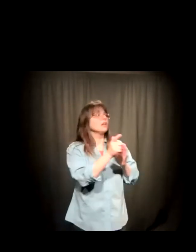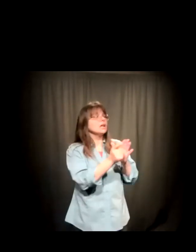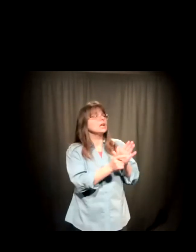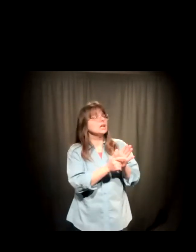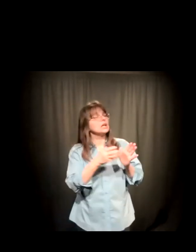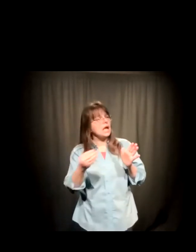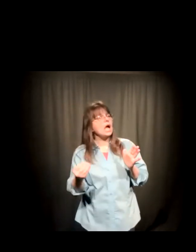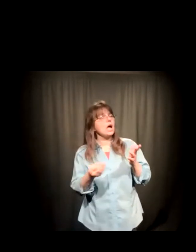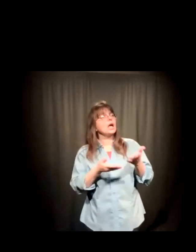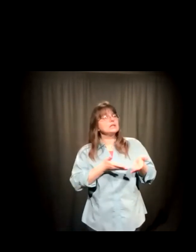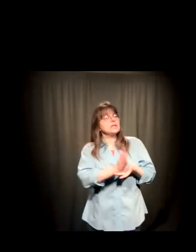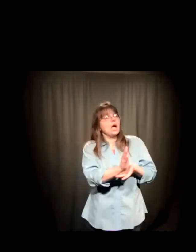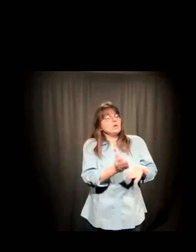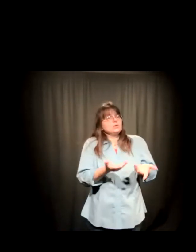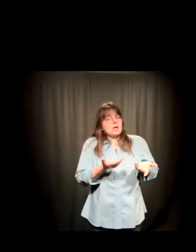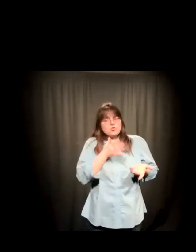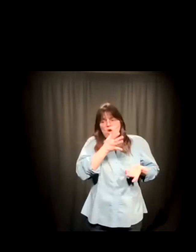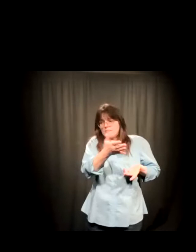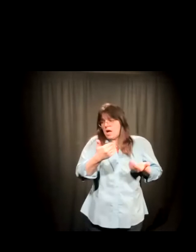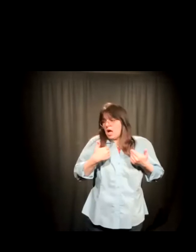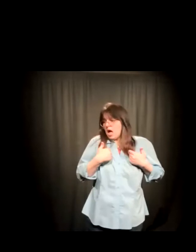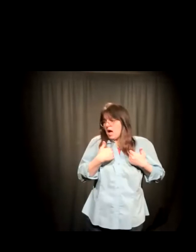language, that my grandmother had the right to know why she'd been